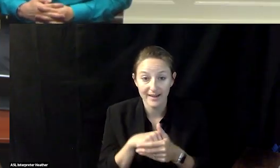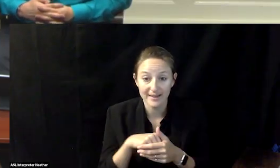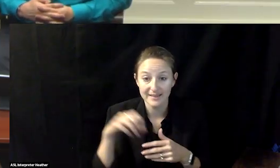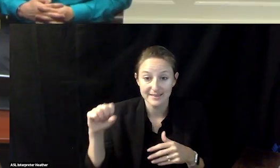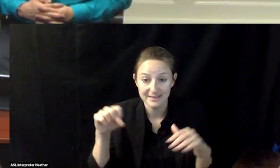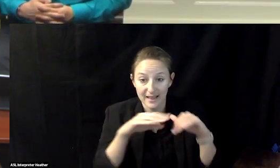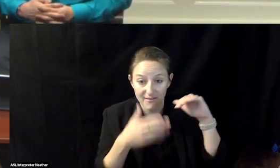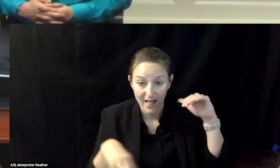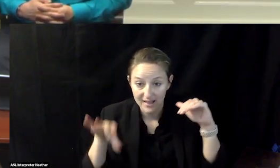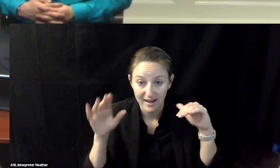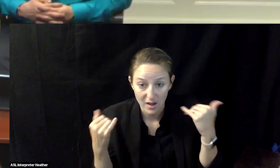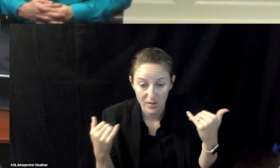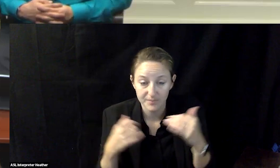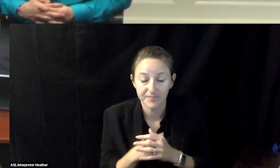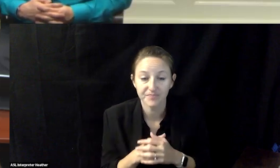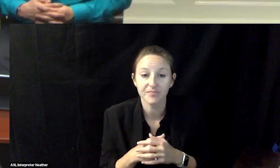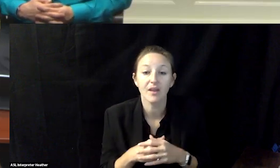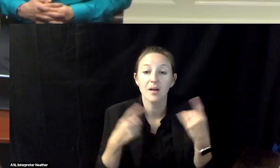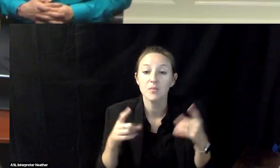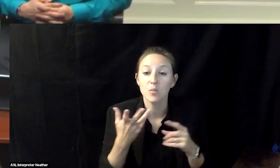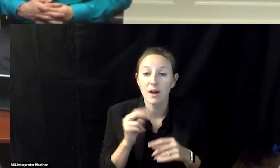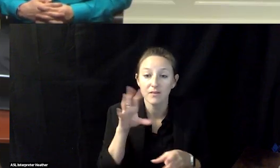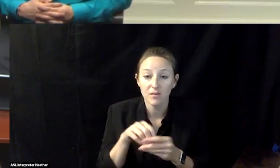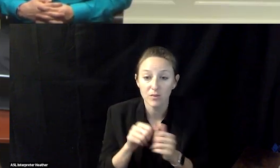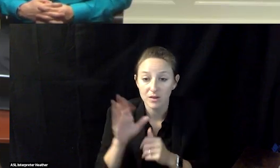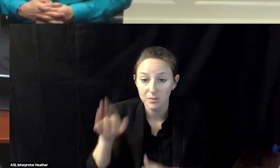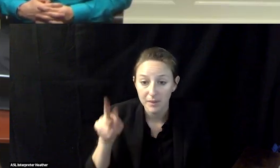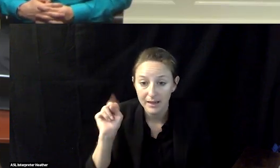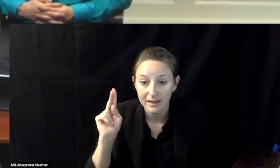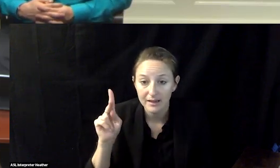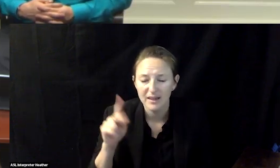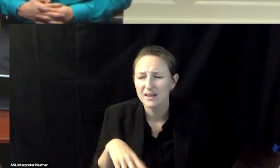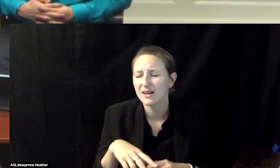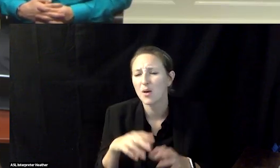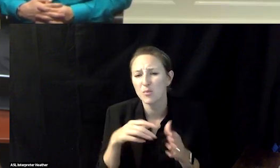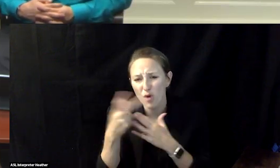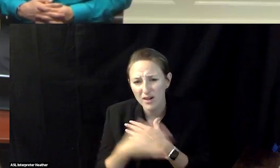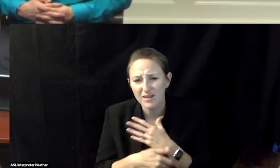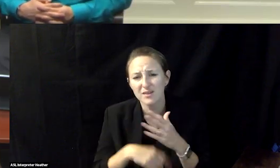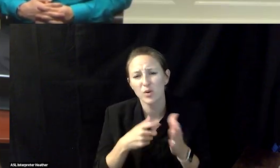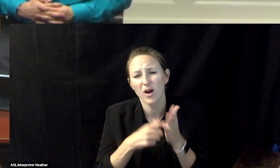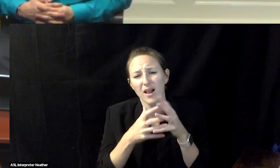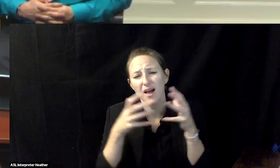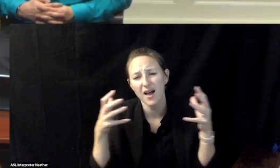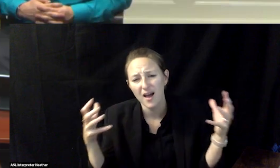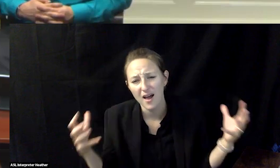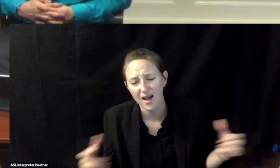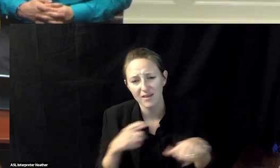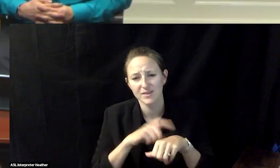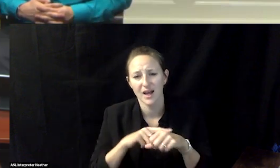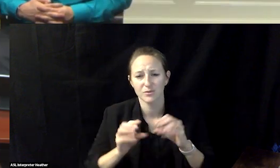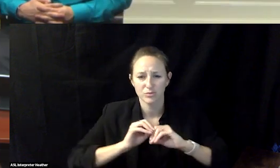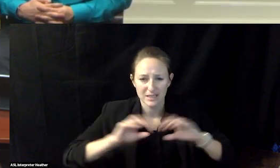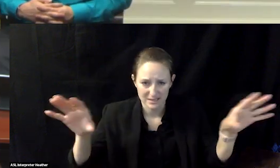when I was in banking, a project would take months and months and months to release. Whereas